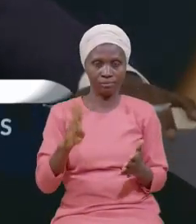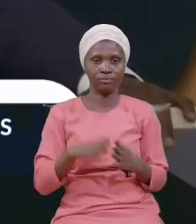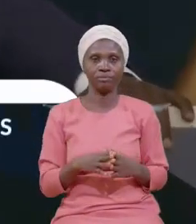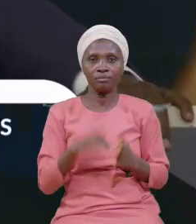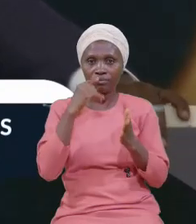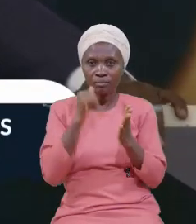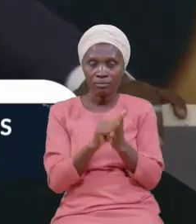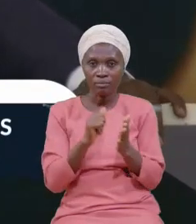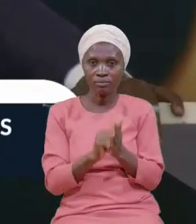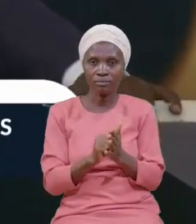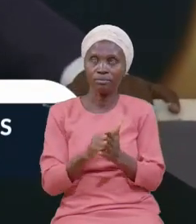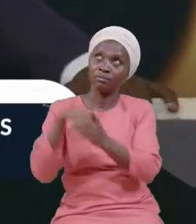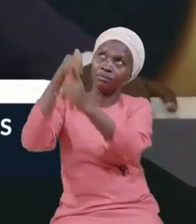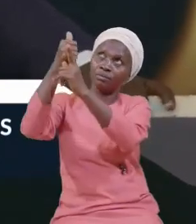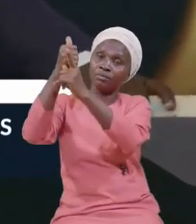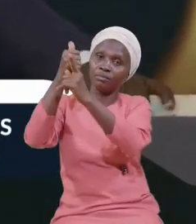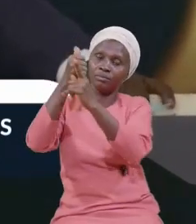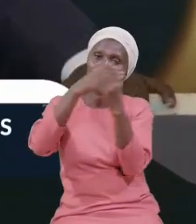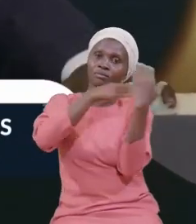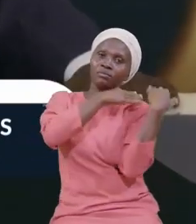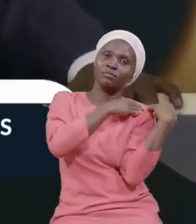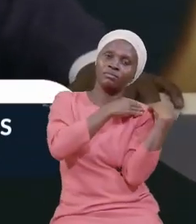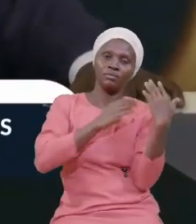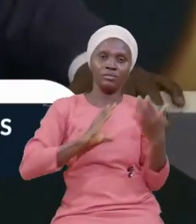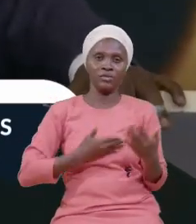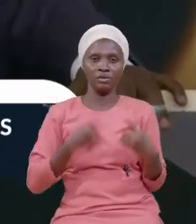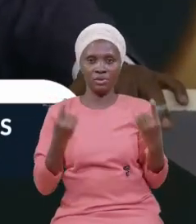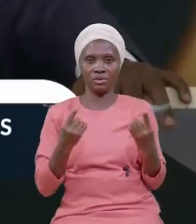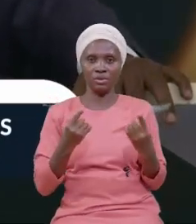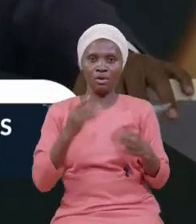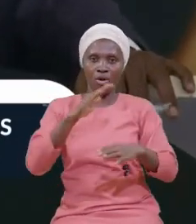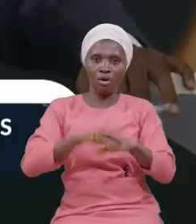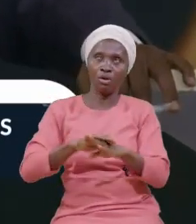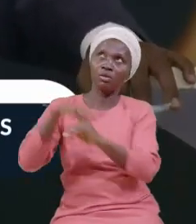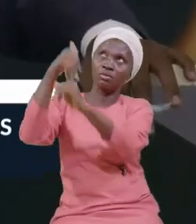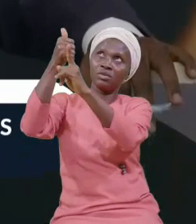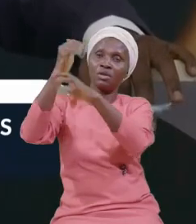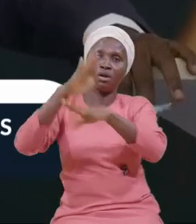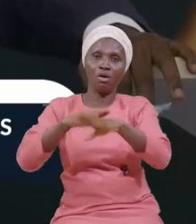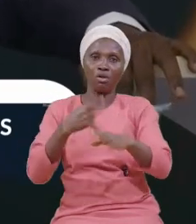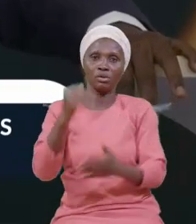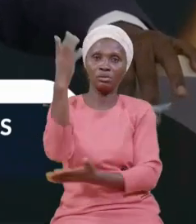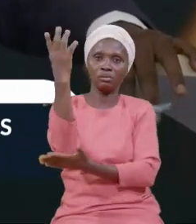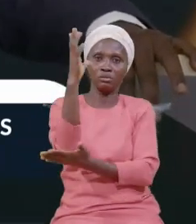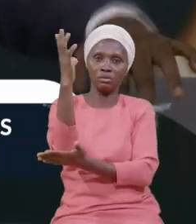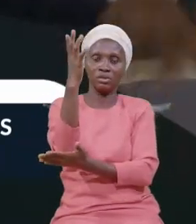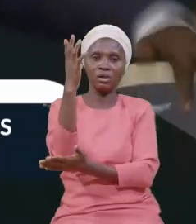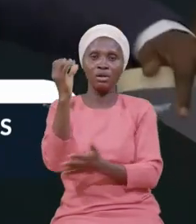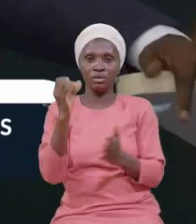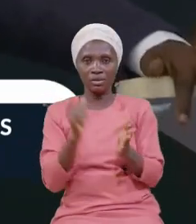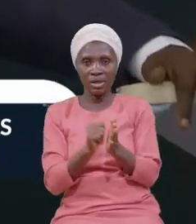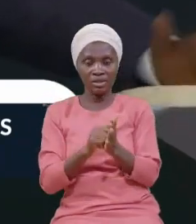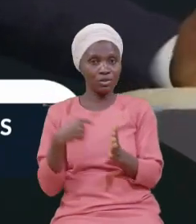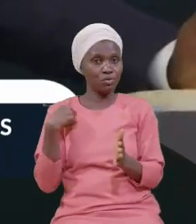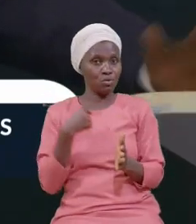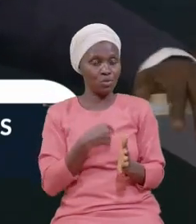bear our sins in his own body on the tree, that we being dead to